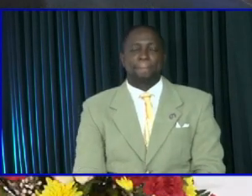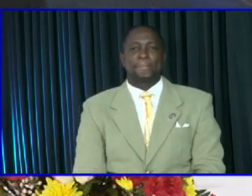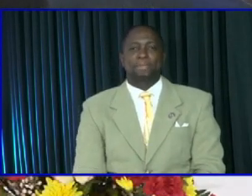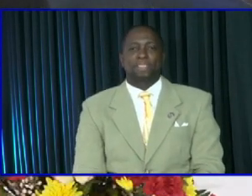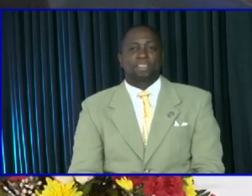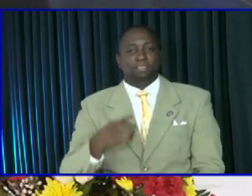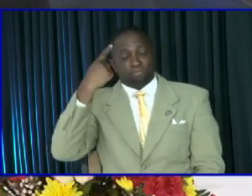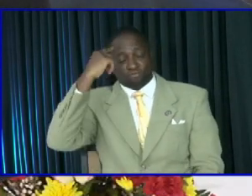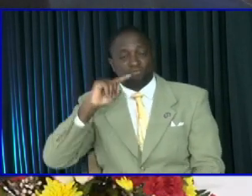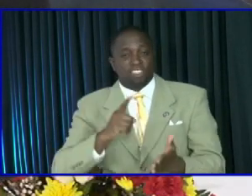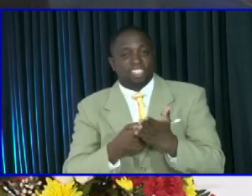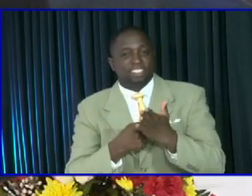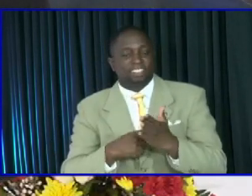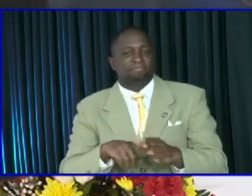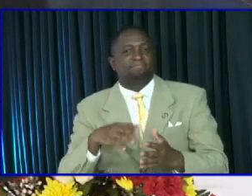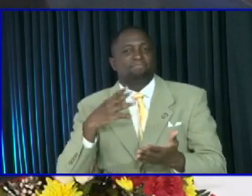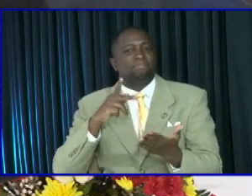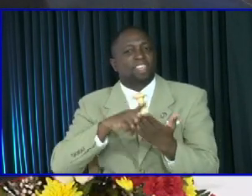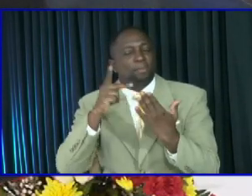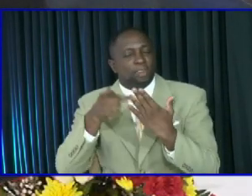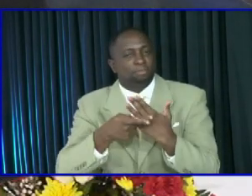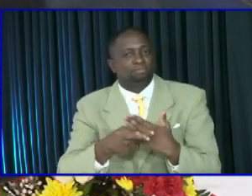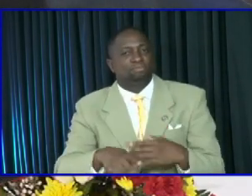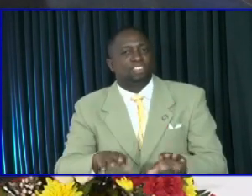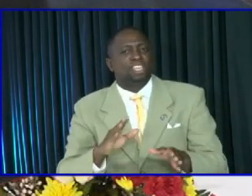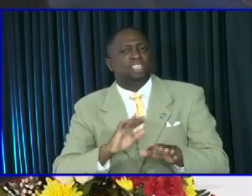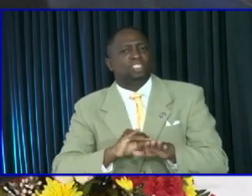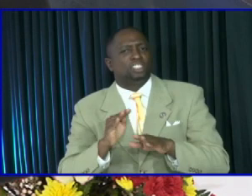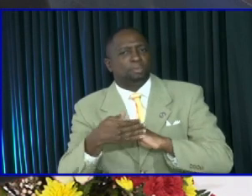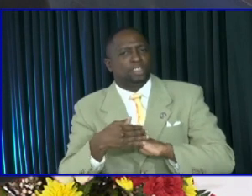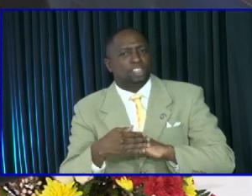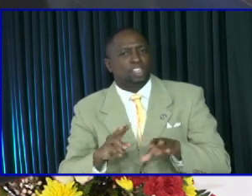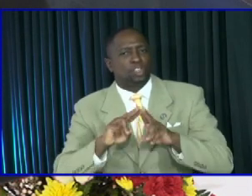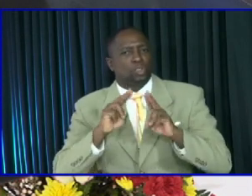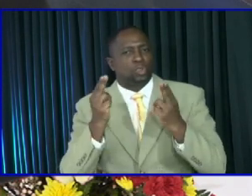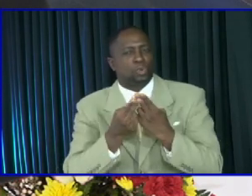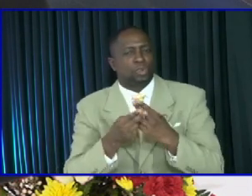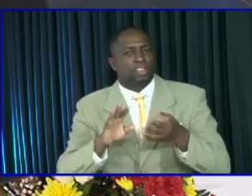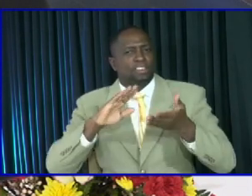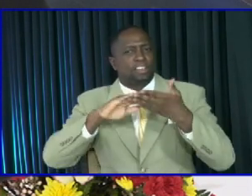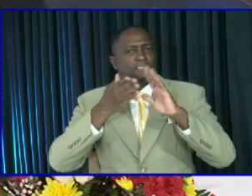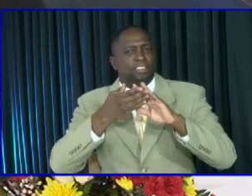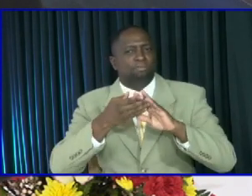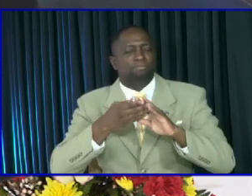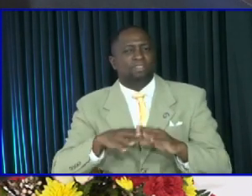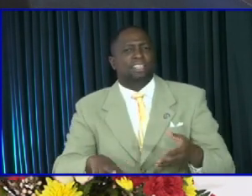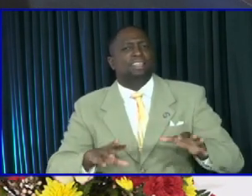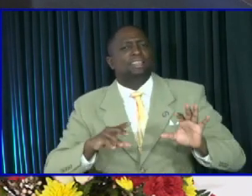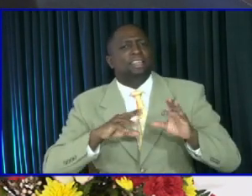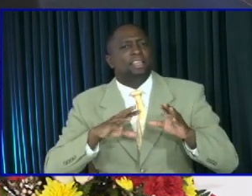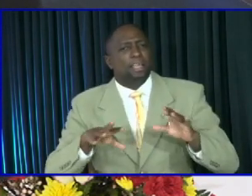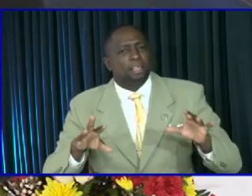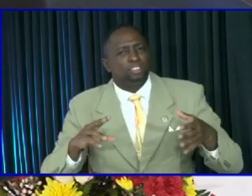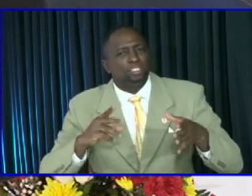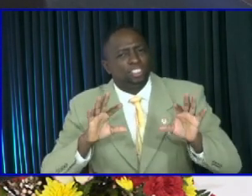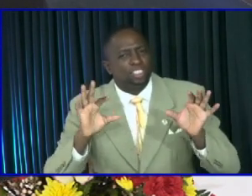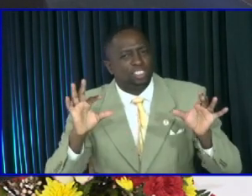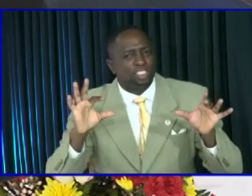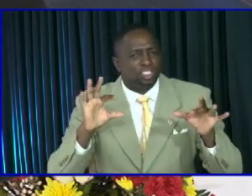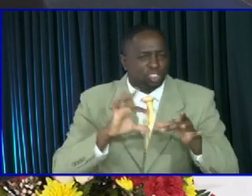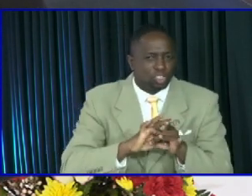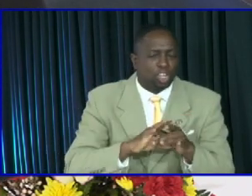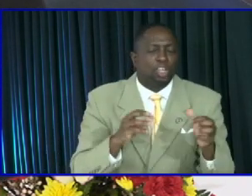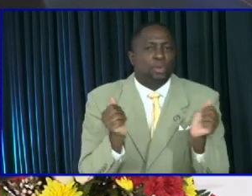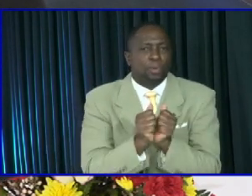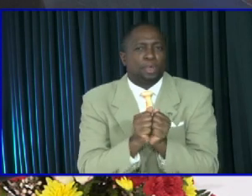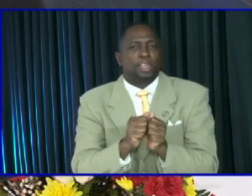Ooh. For this series, the Jamaica Union Conference engaged in 40 days of prayer and fasting. Each morning, the Jamaica Union Conference is